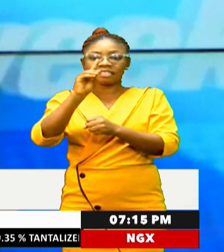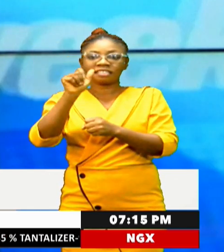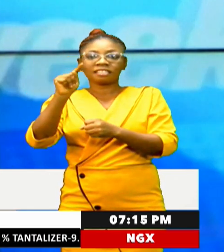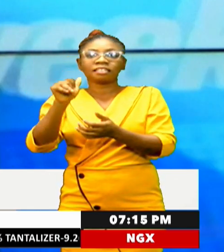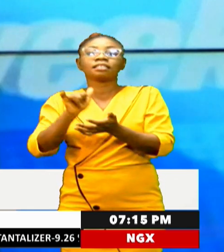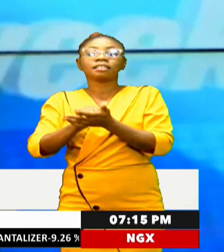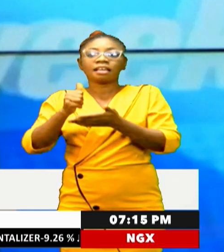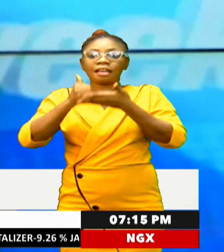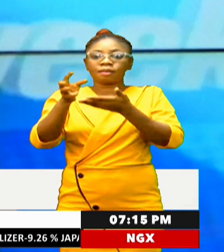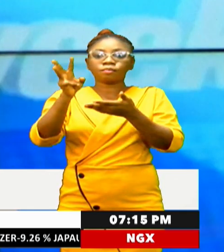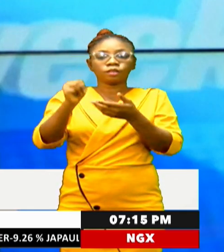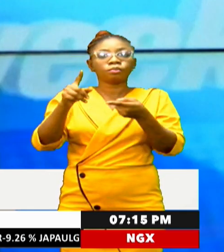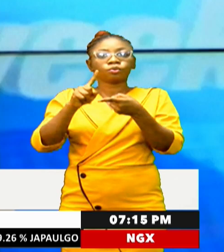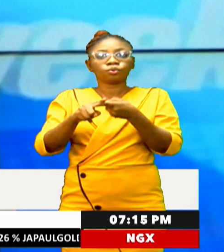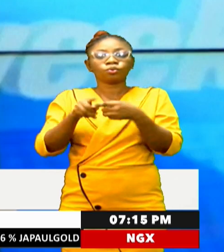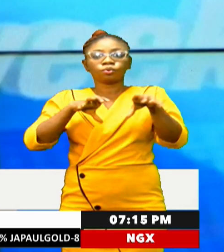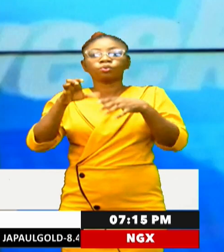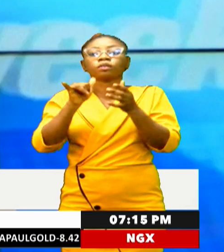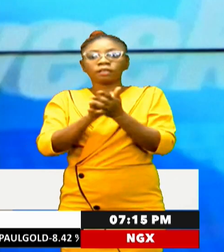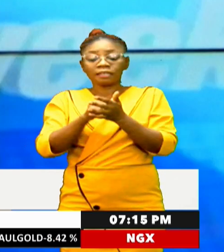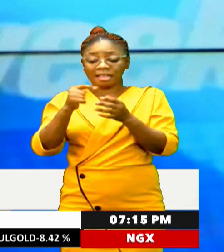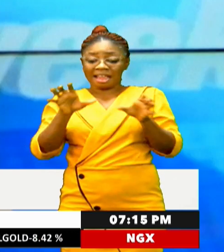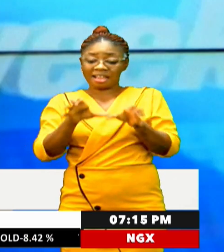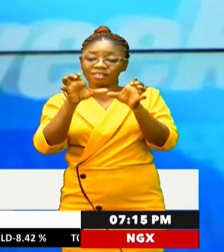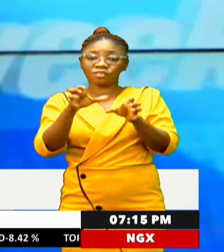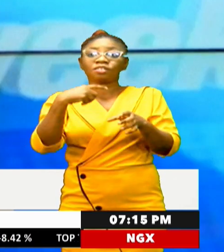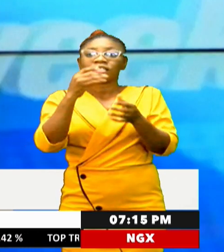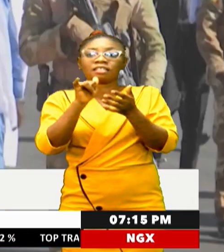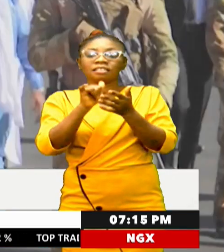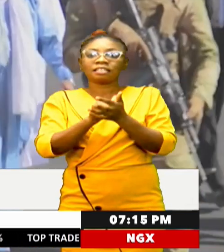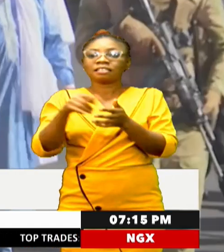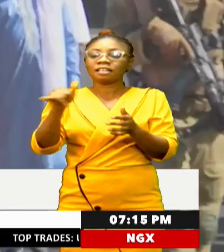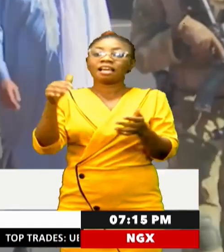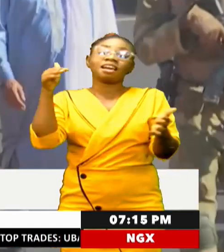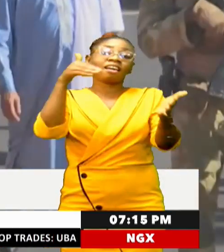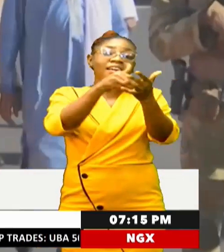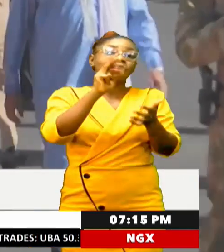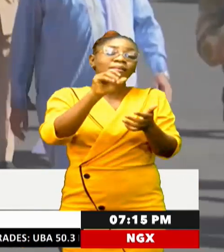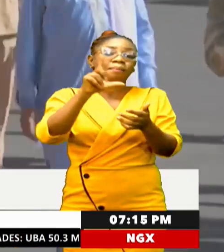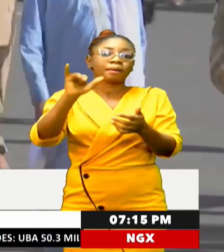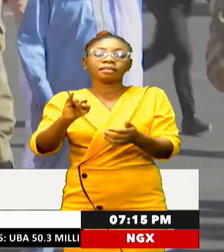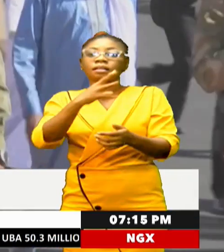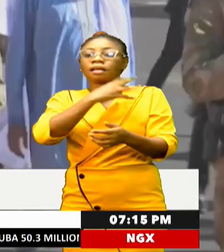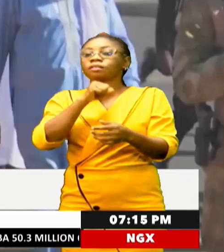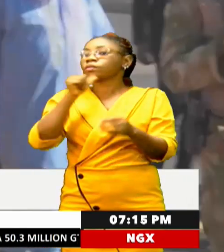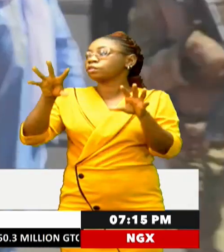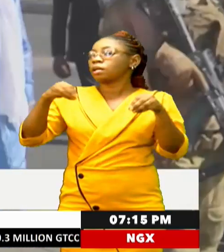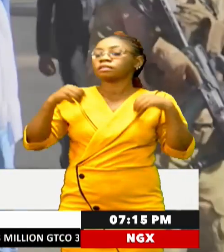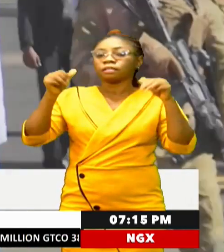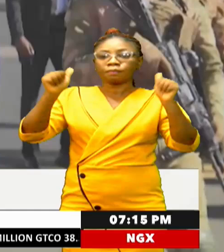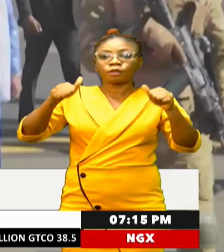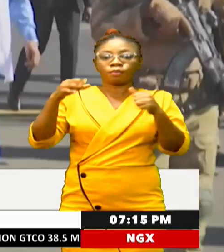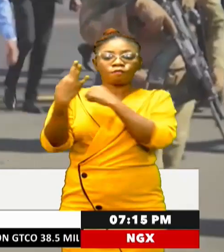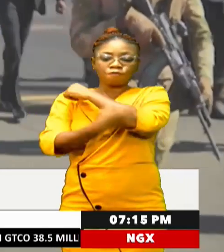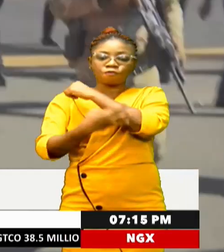war criminals. An action, Meiga said, violated Malian sovereignty and constituted unacceptable foreign interference and